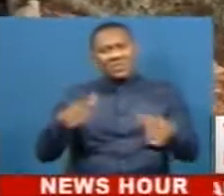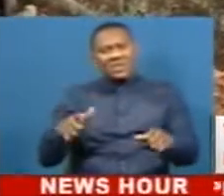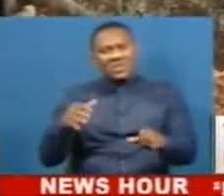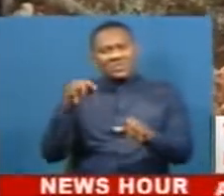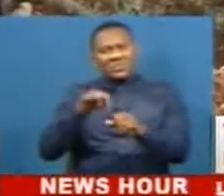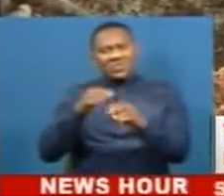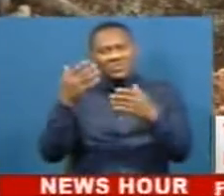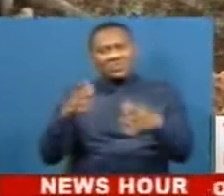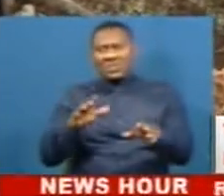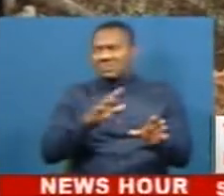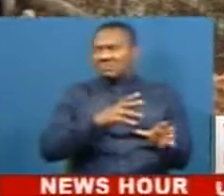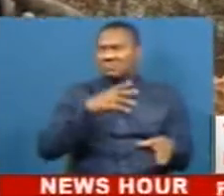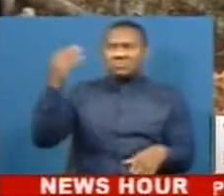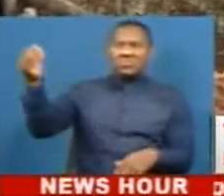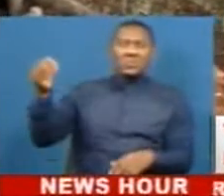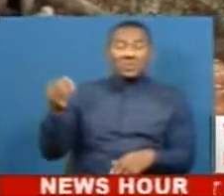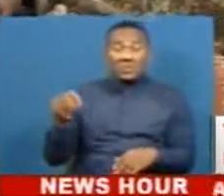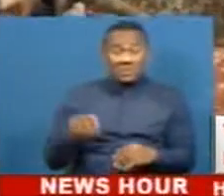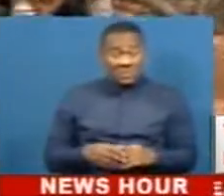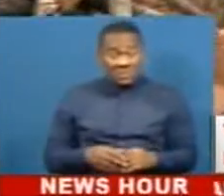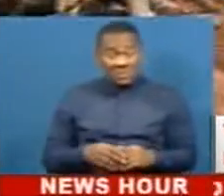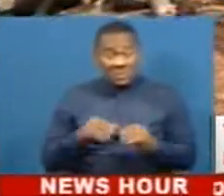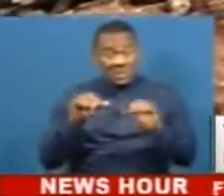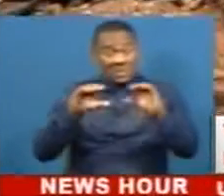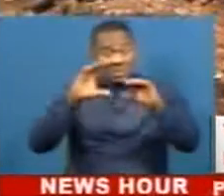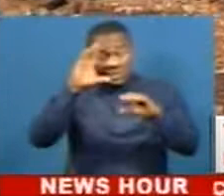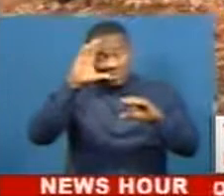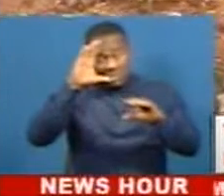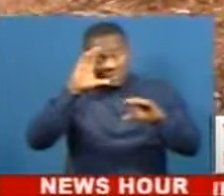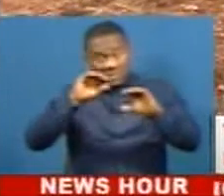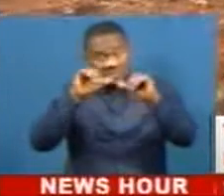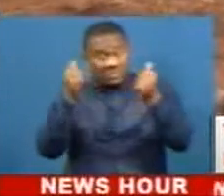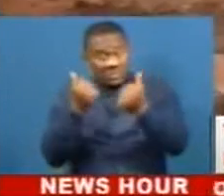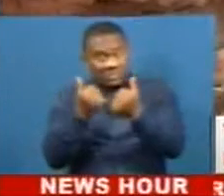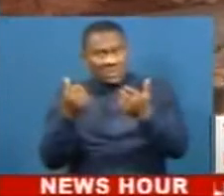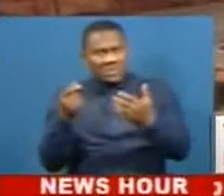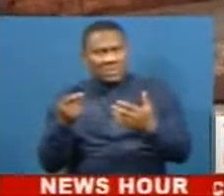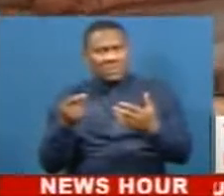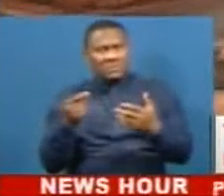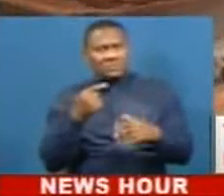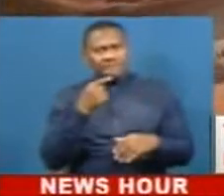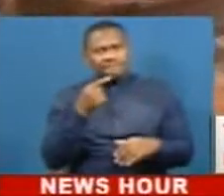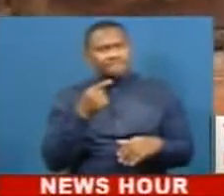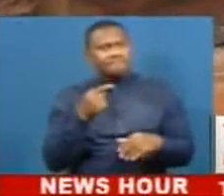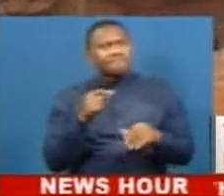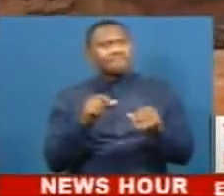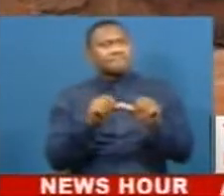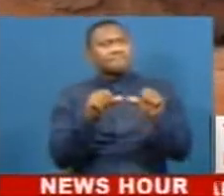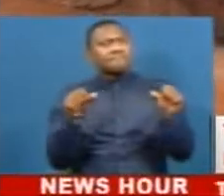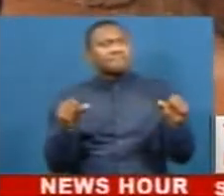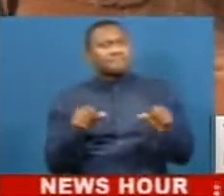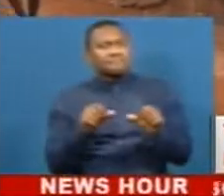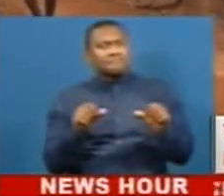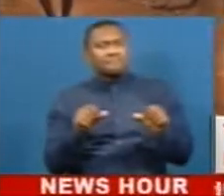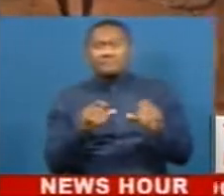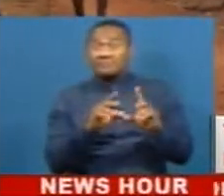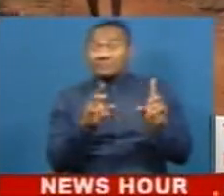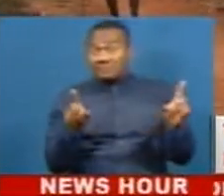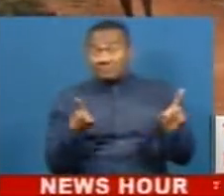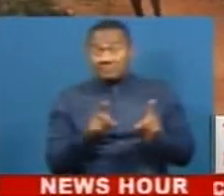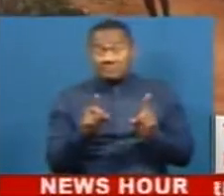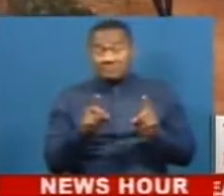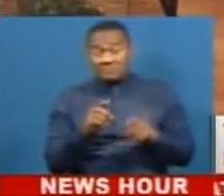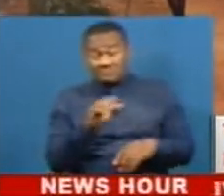The assemblyman for Tetrefu Homa Benase, Mr. Samson Kwachi, said the Bosomtwi District Assembly has already